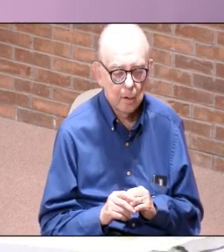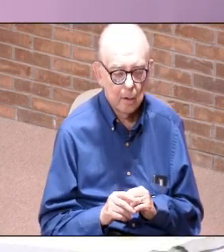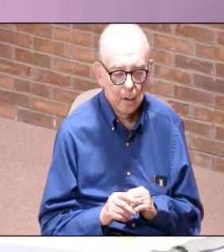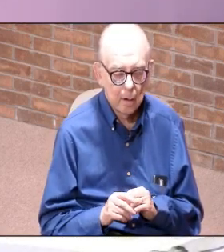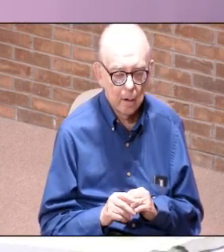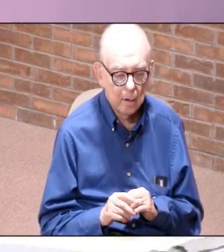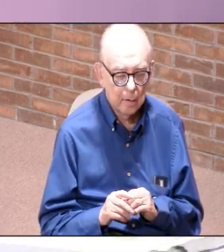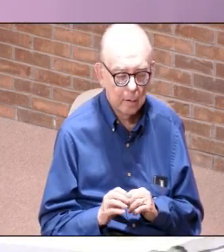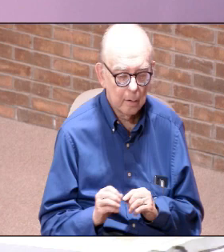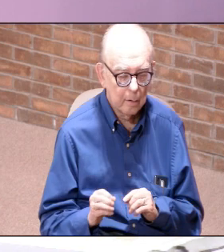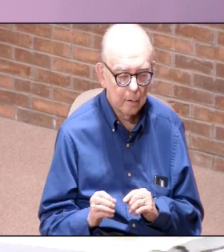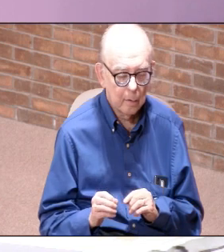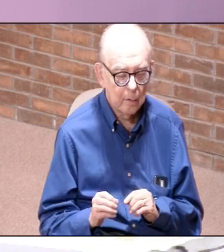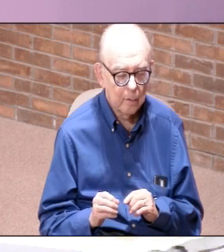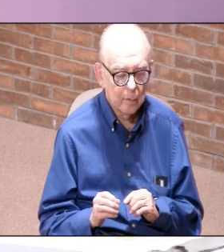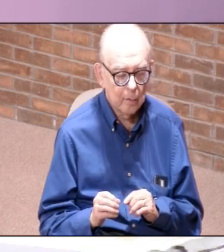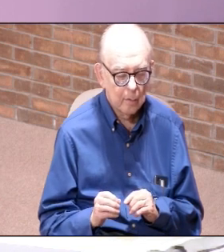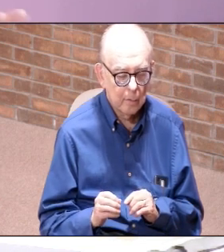And so